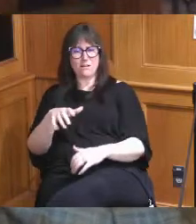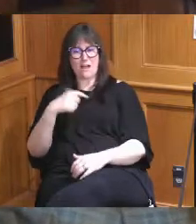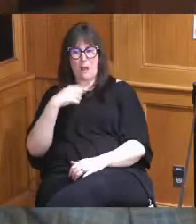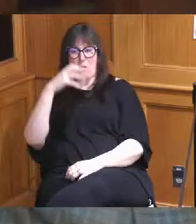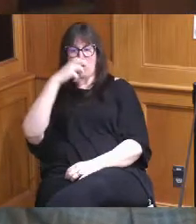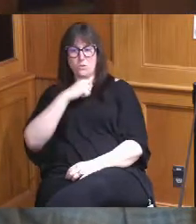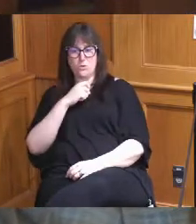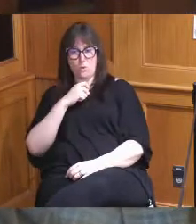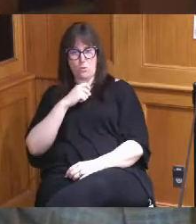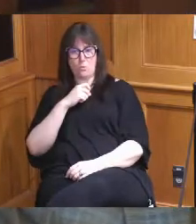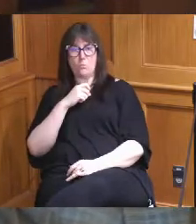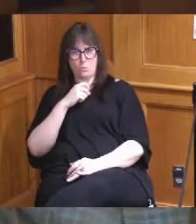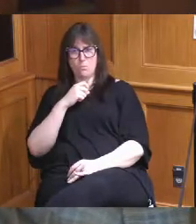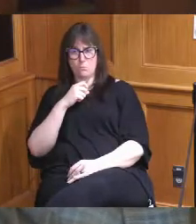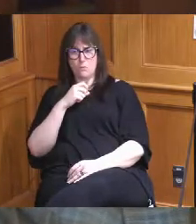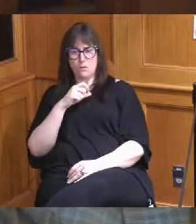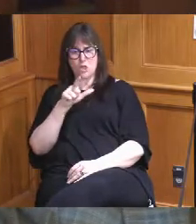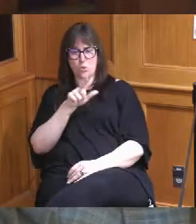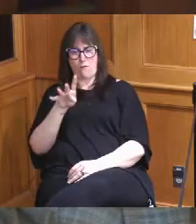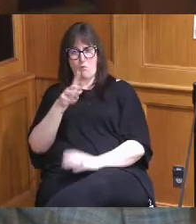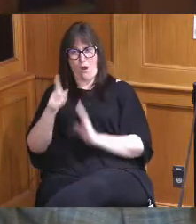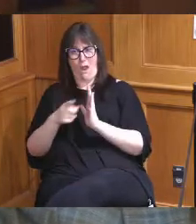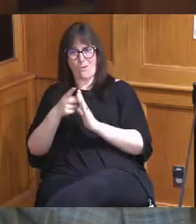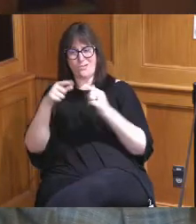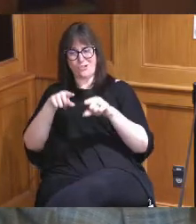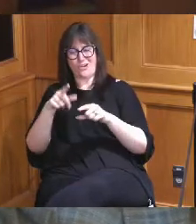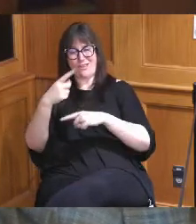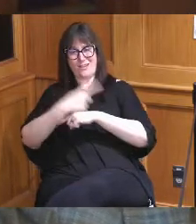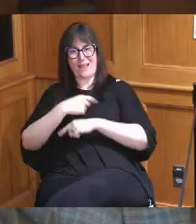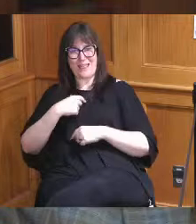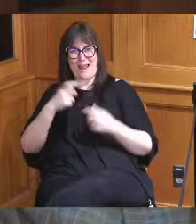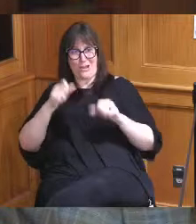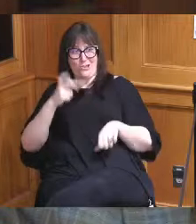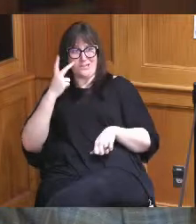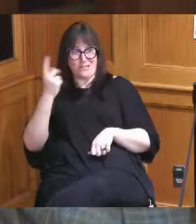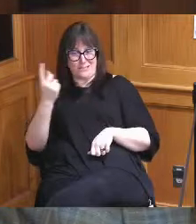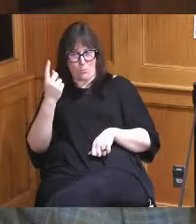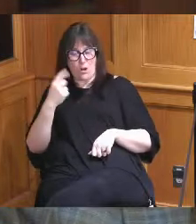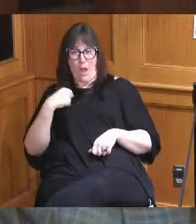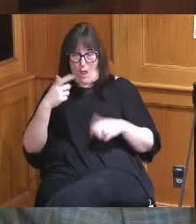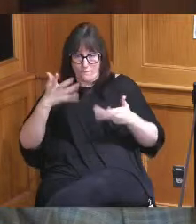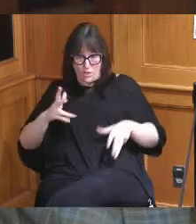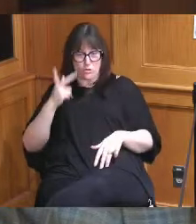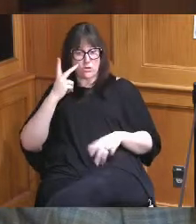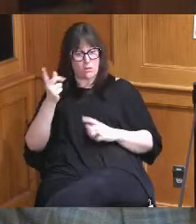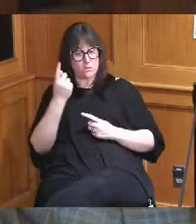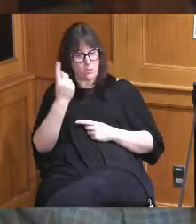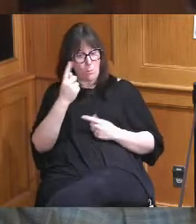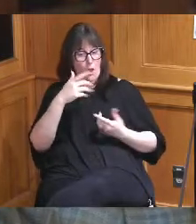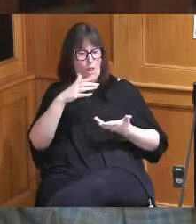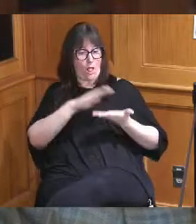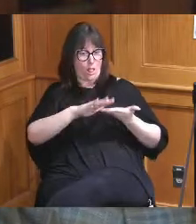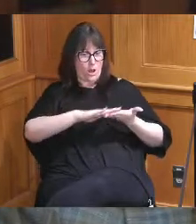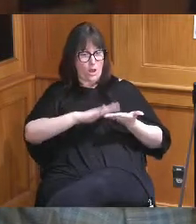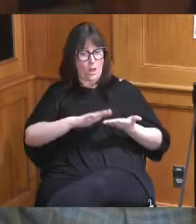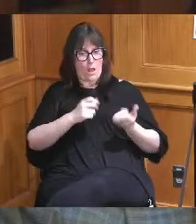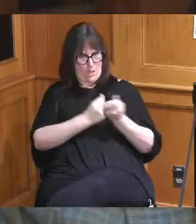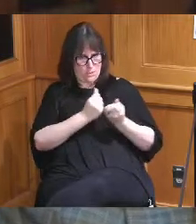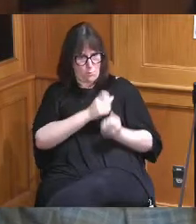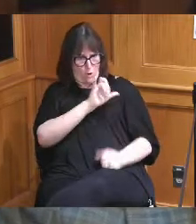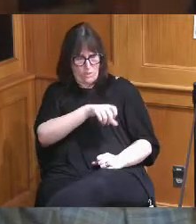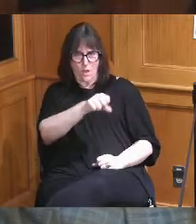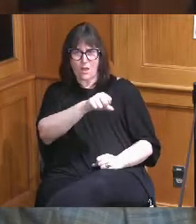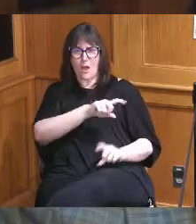some point within 24 hours in a day that I saw somebody. I saw somebody cleaning. I saw somebody sweeping. So I will be supportive of